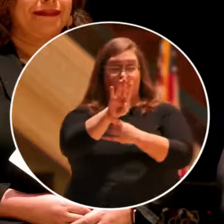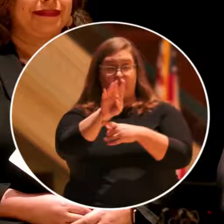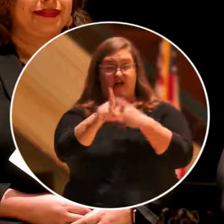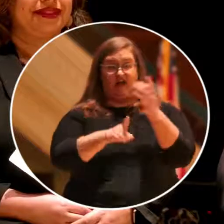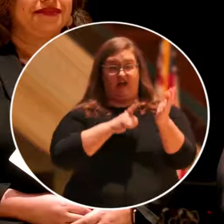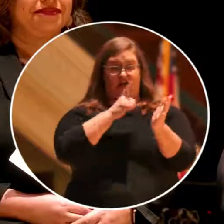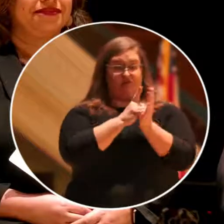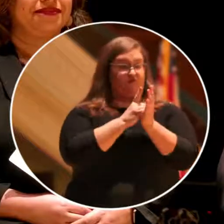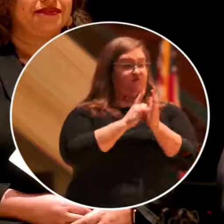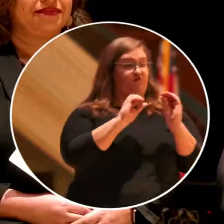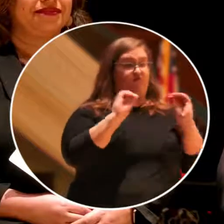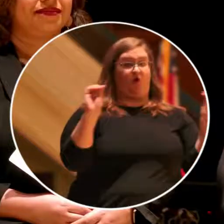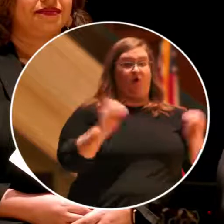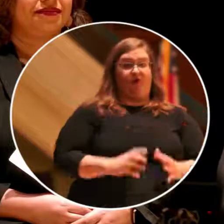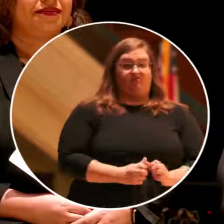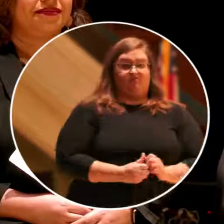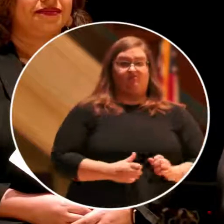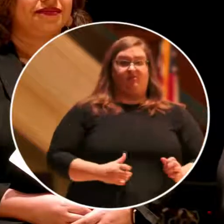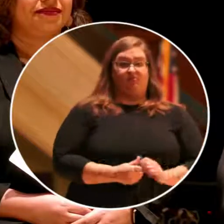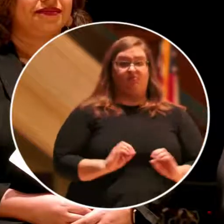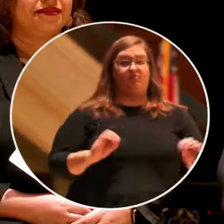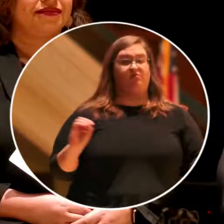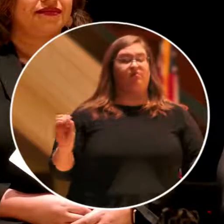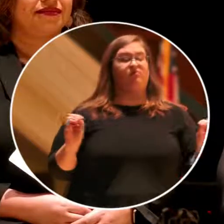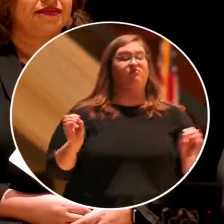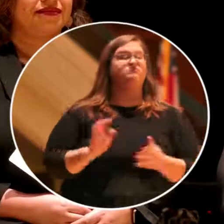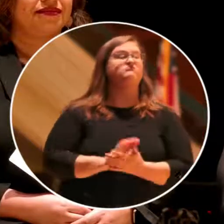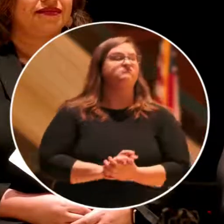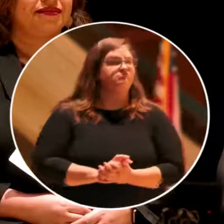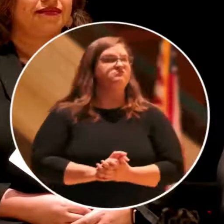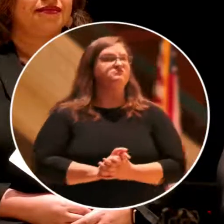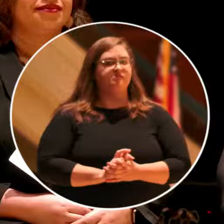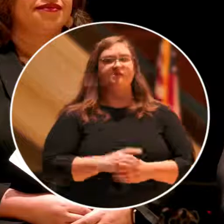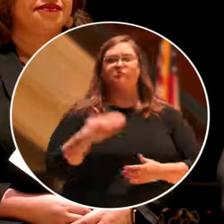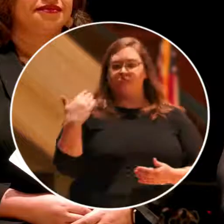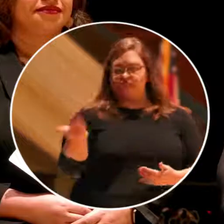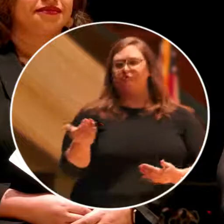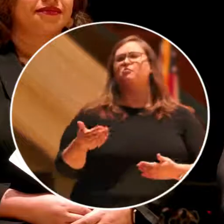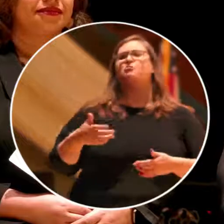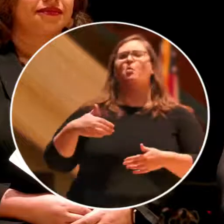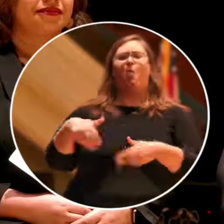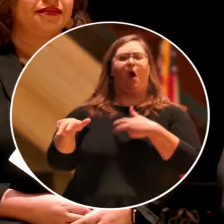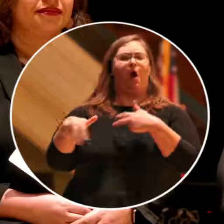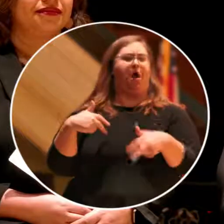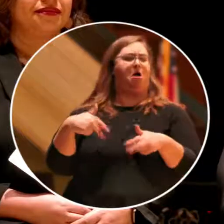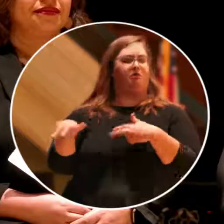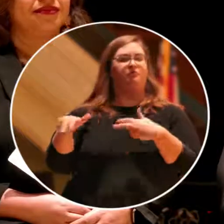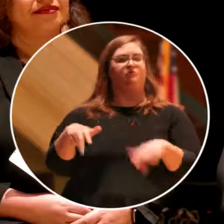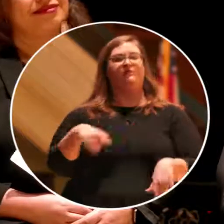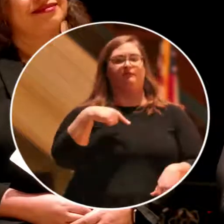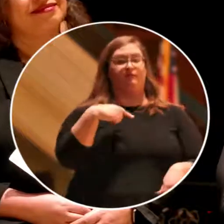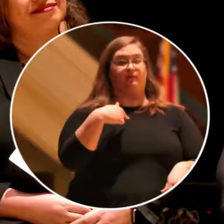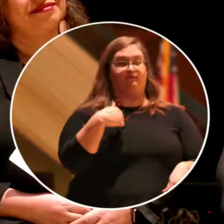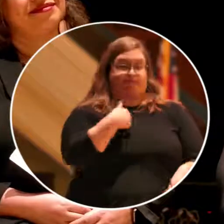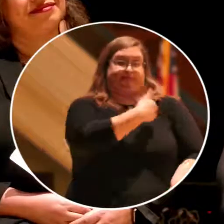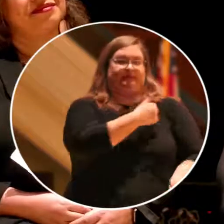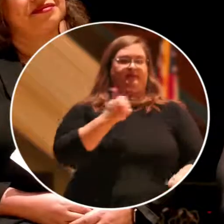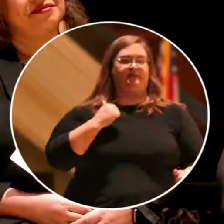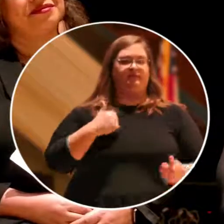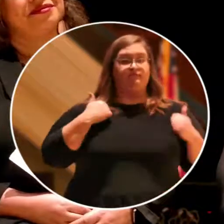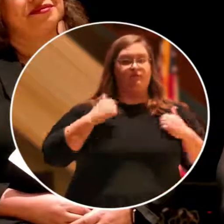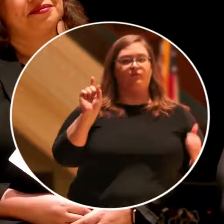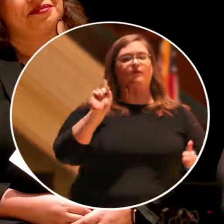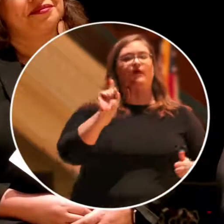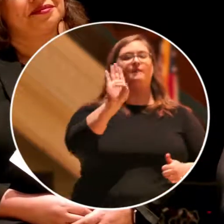no contractions, my midwife advised a long walk. So, because we lived in Brooklyn at the time, we decided to take the